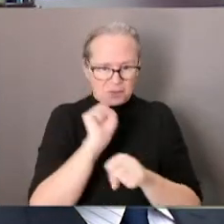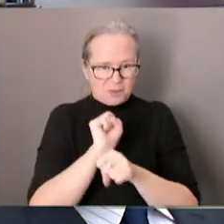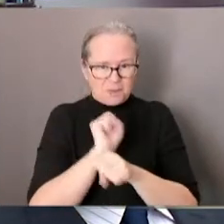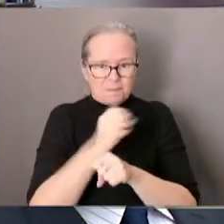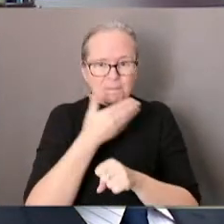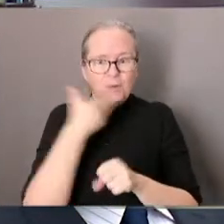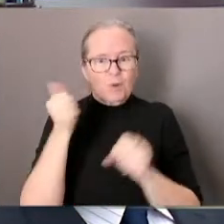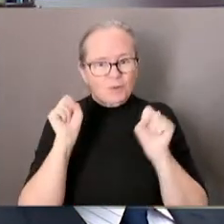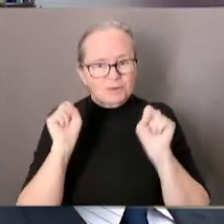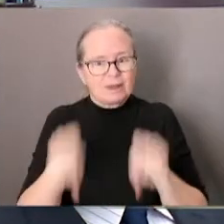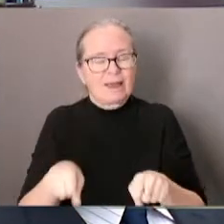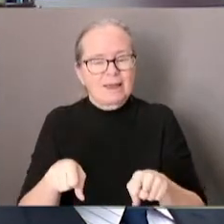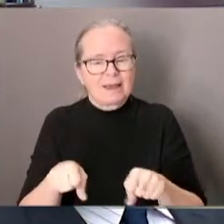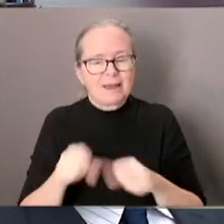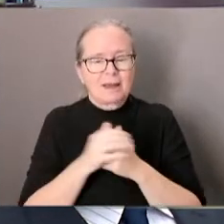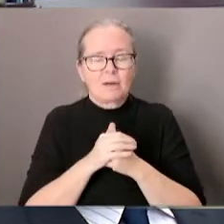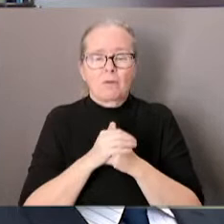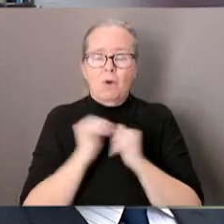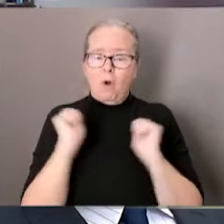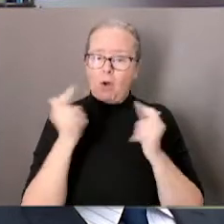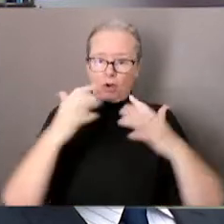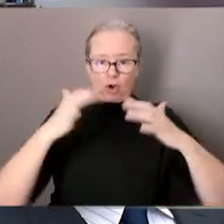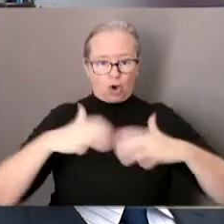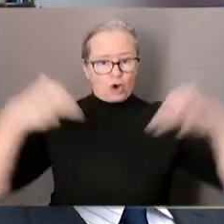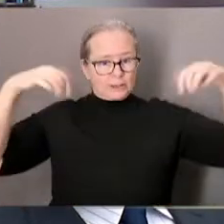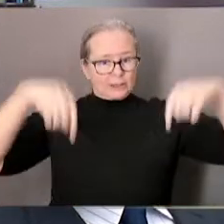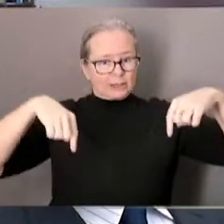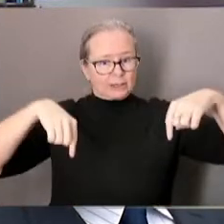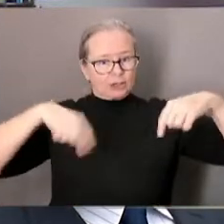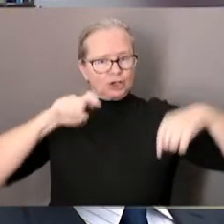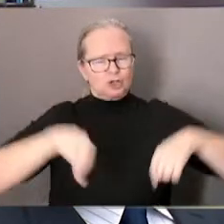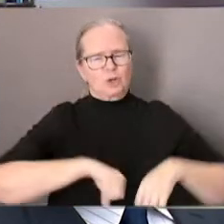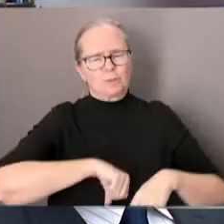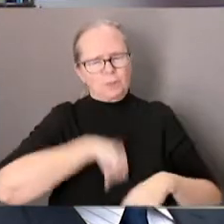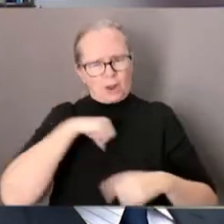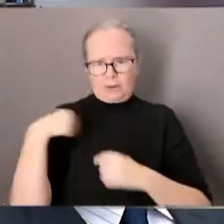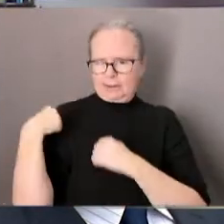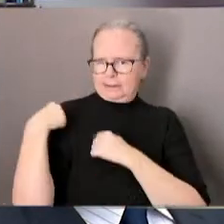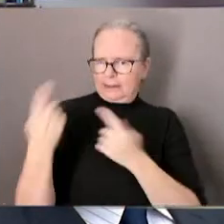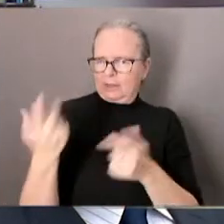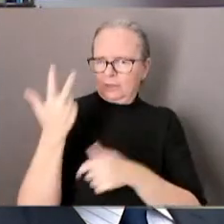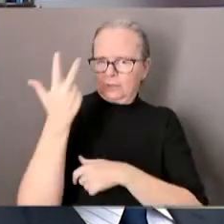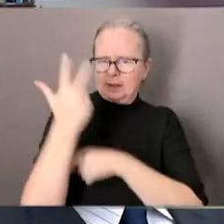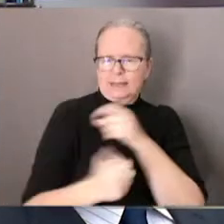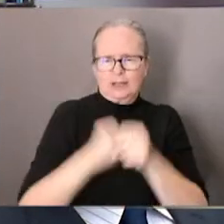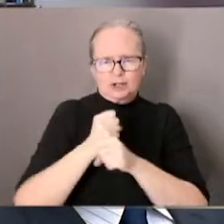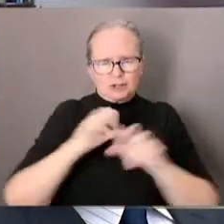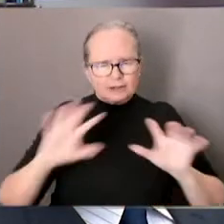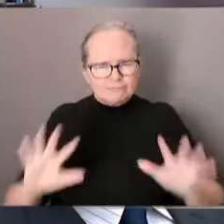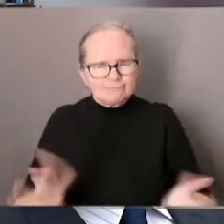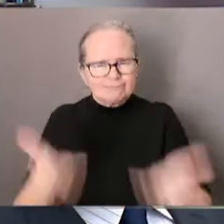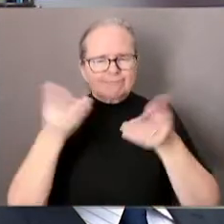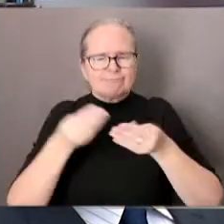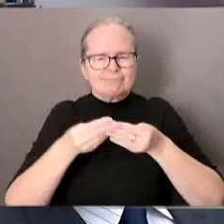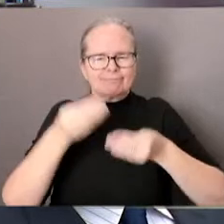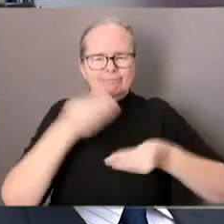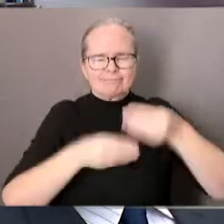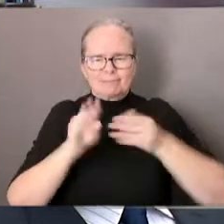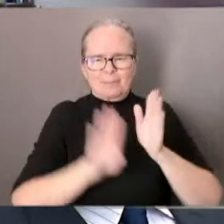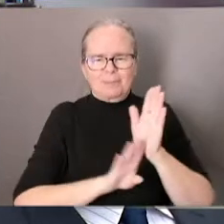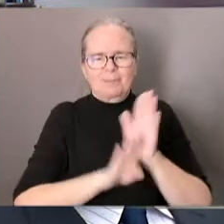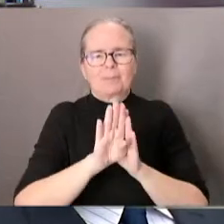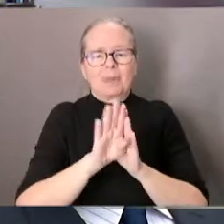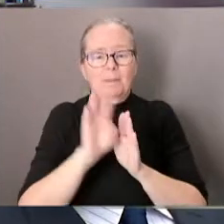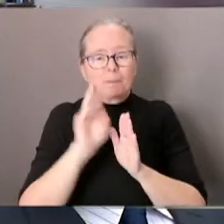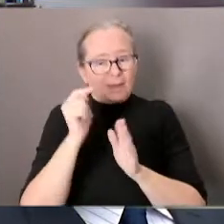pride in the last few years of economic reinvigoration however some regions of our Province have yet to reach their full economic potential to